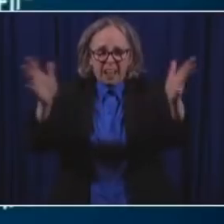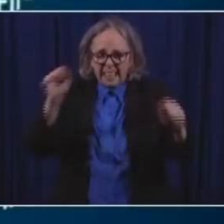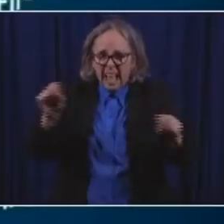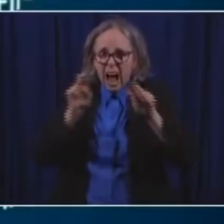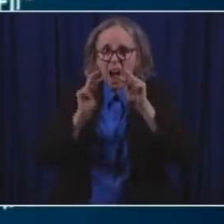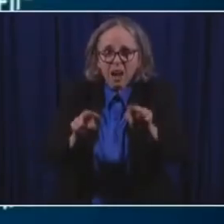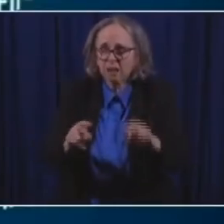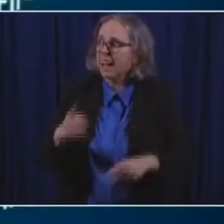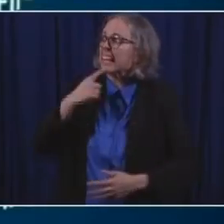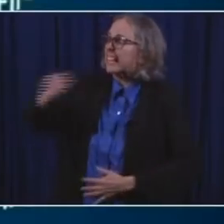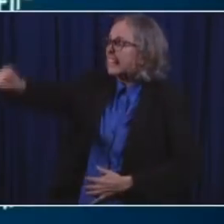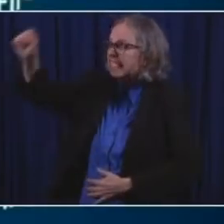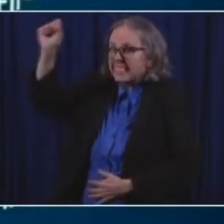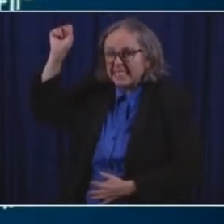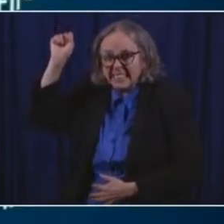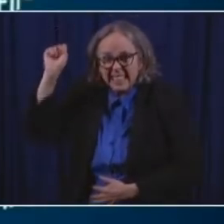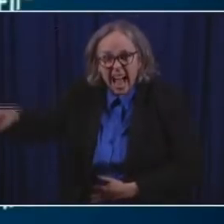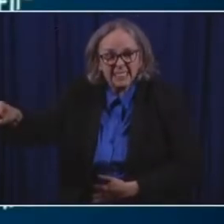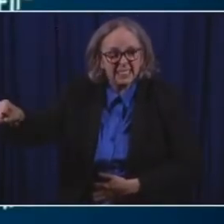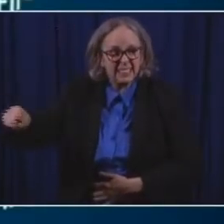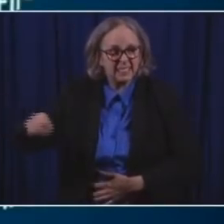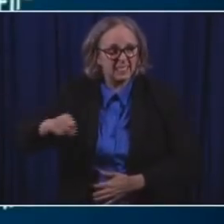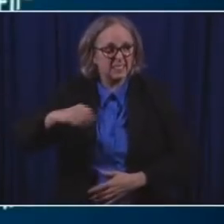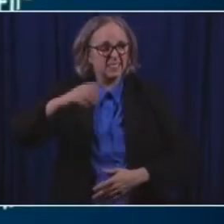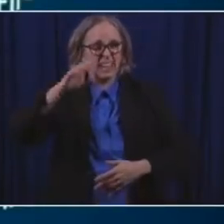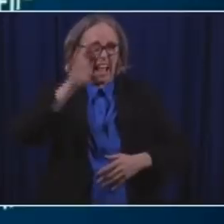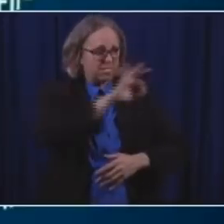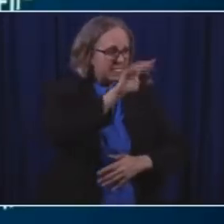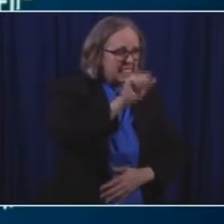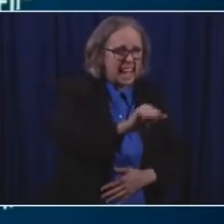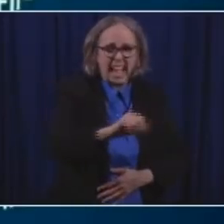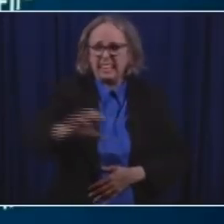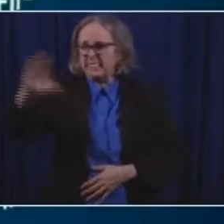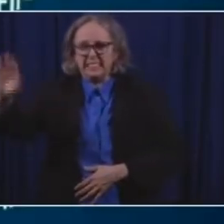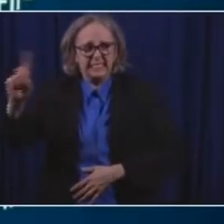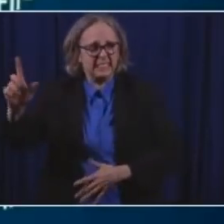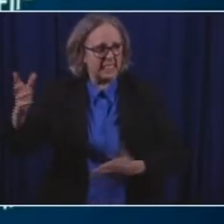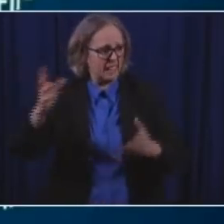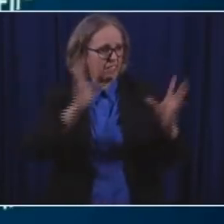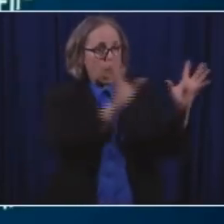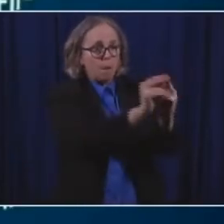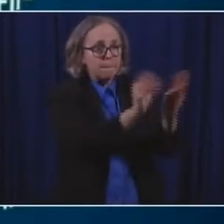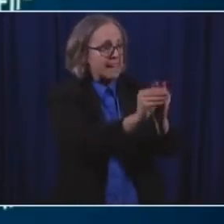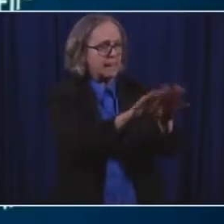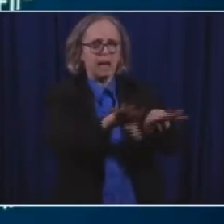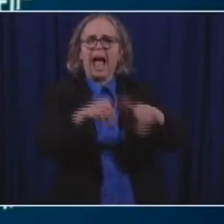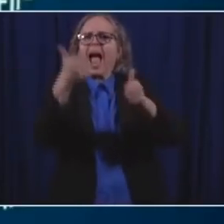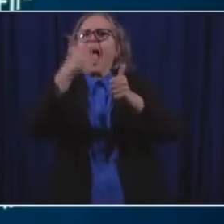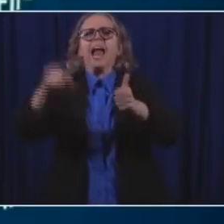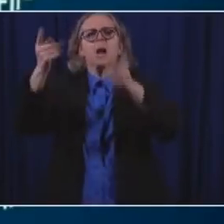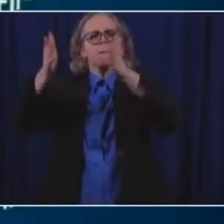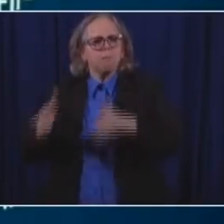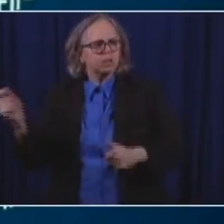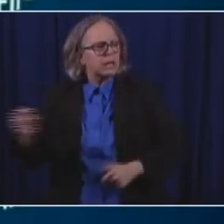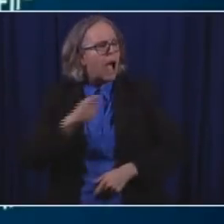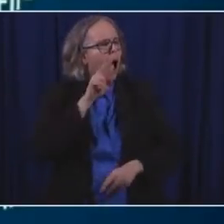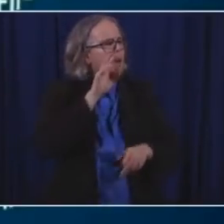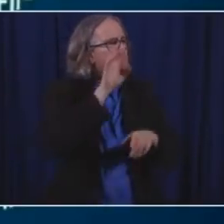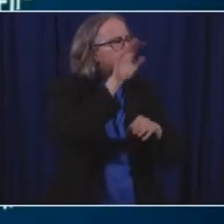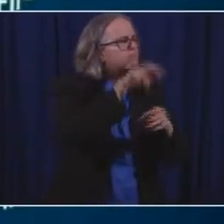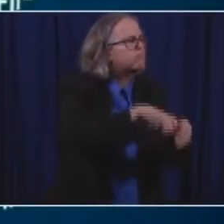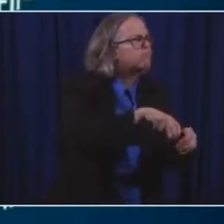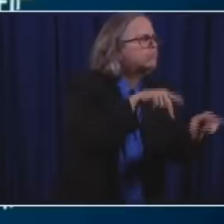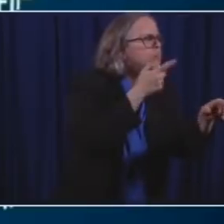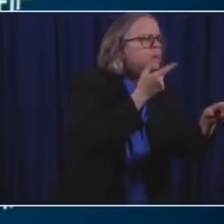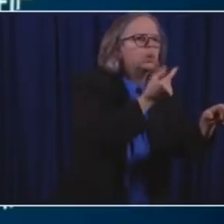DeWine. Both the FDA and CDC's meetings for review are open to the public. And again, I will be watching them. I think